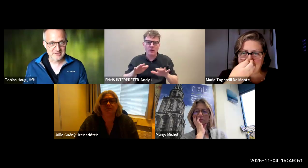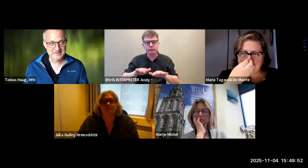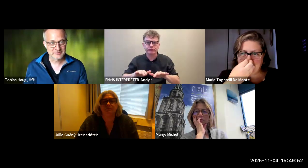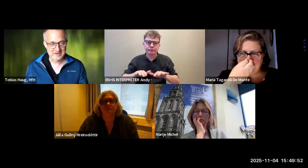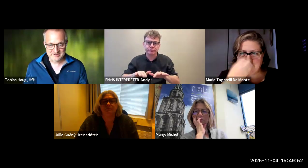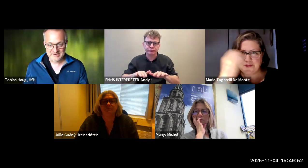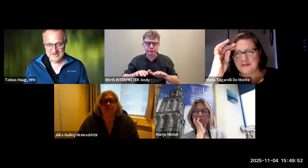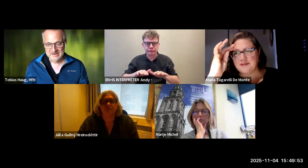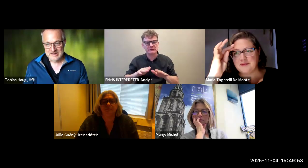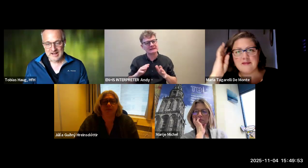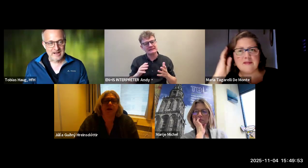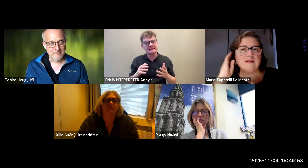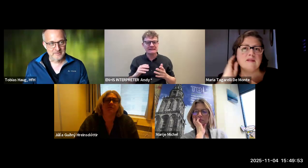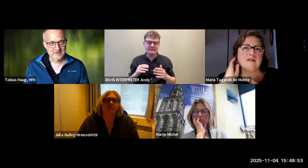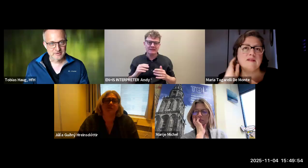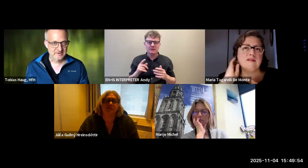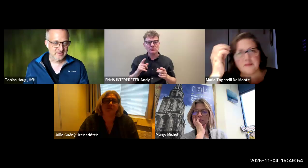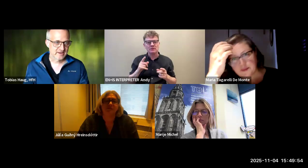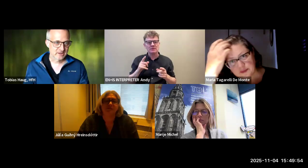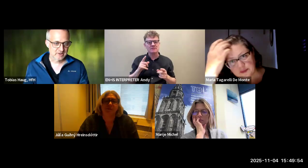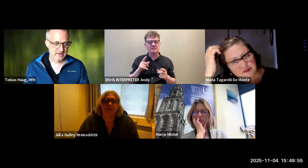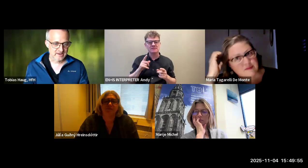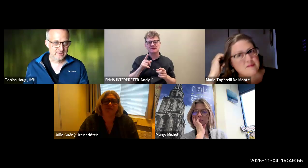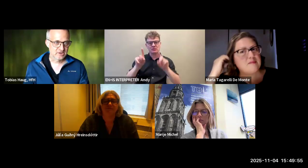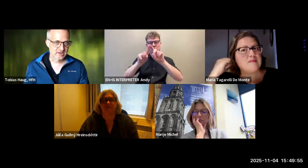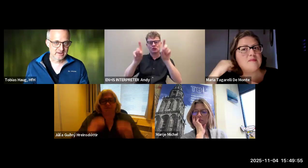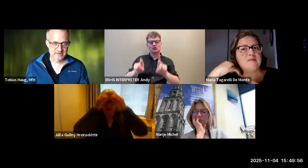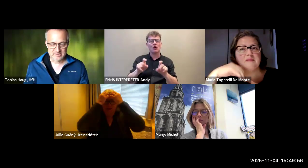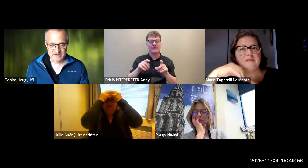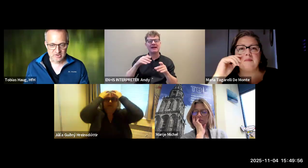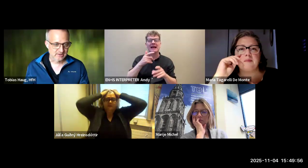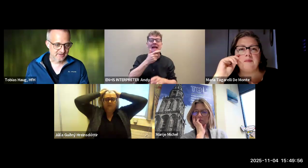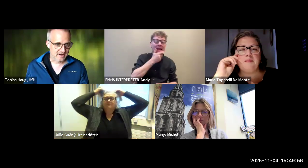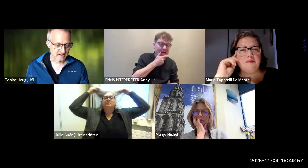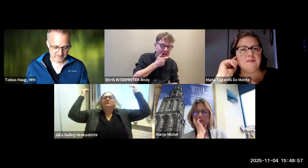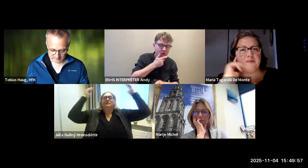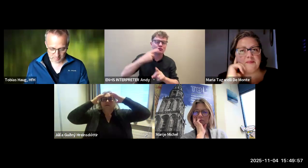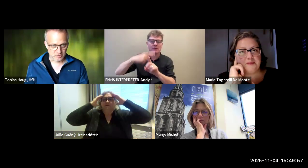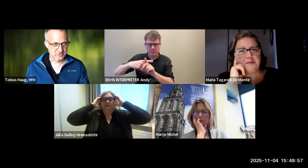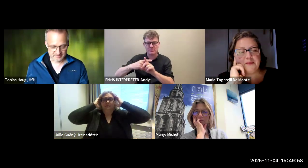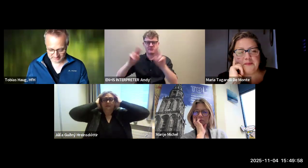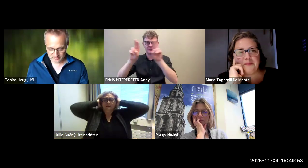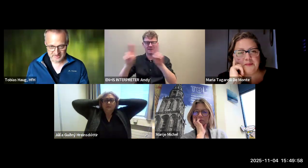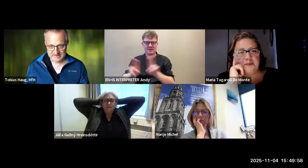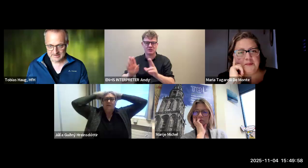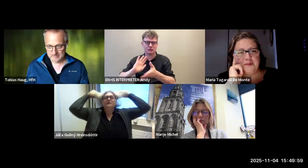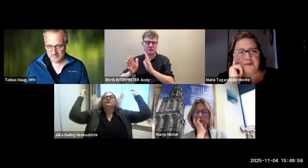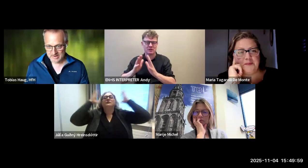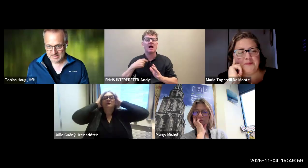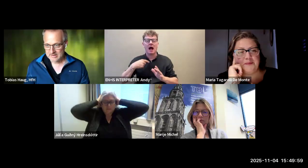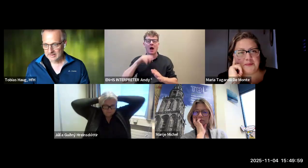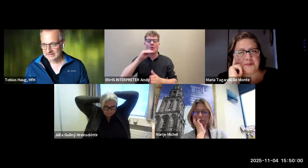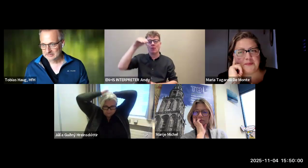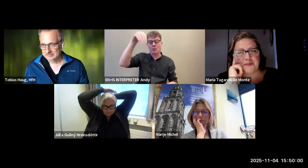feel comfortable in this field. The survey is available in English and international sign. So I will post the survey